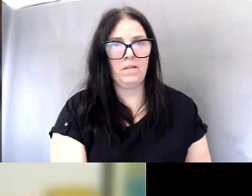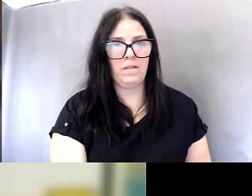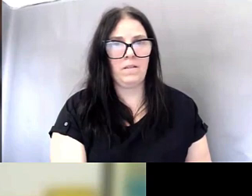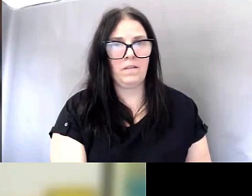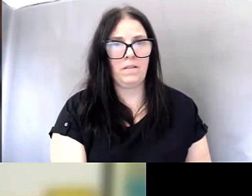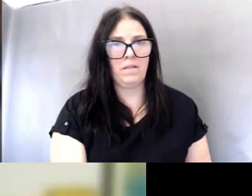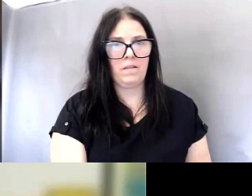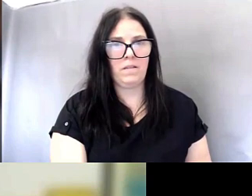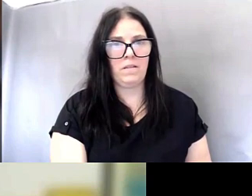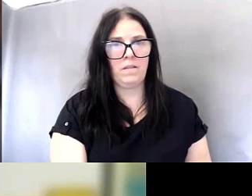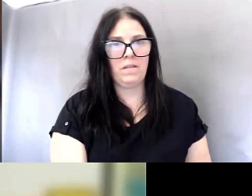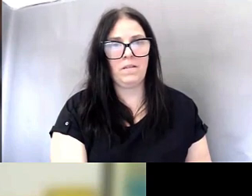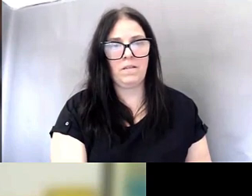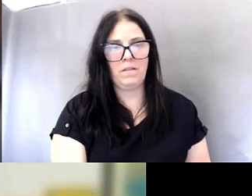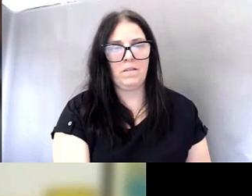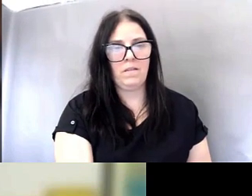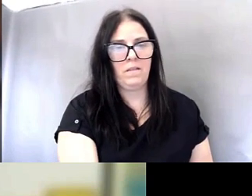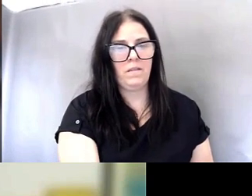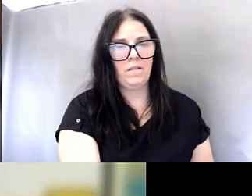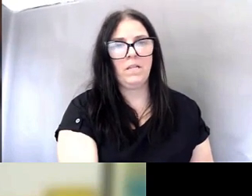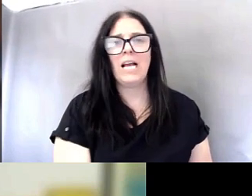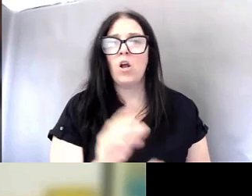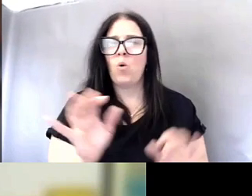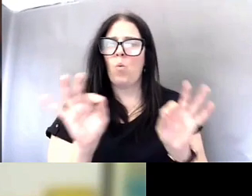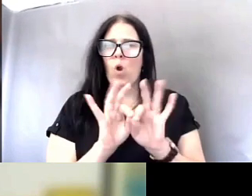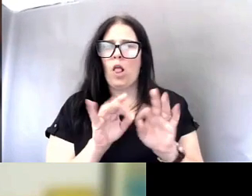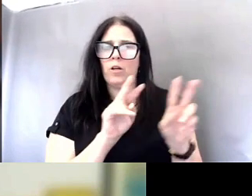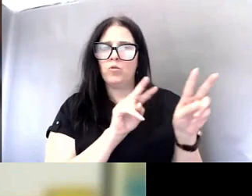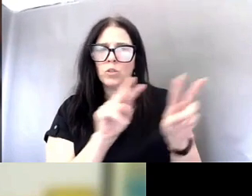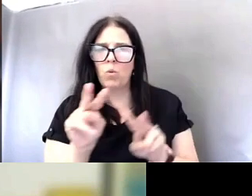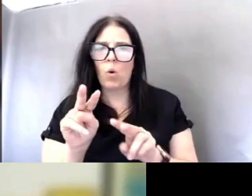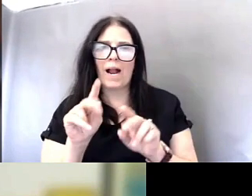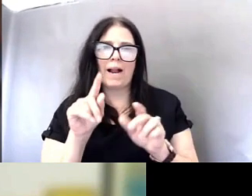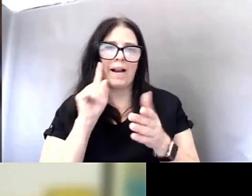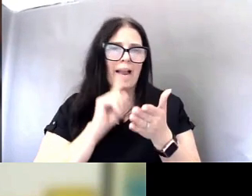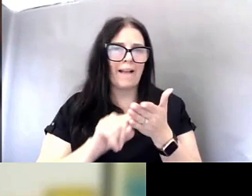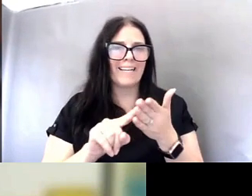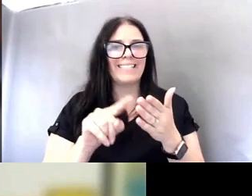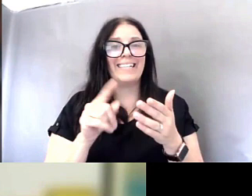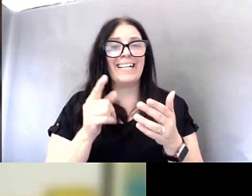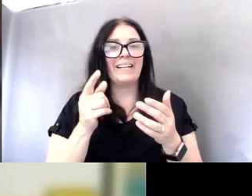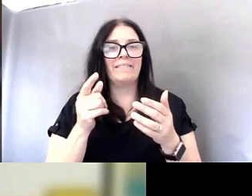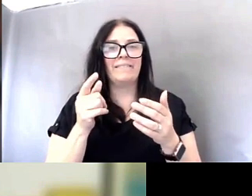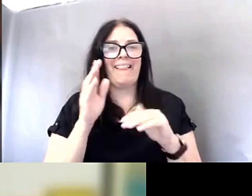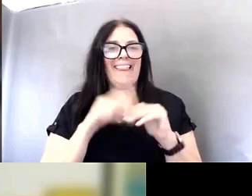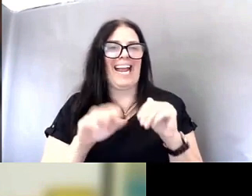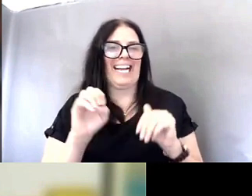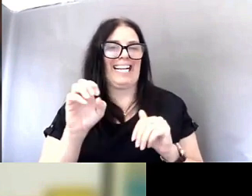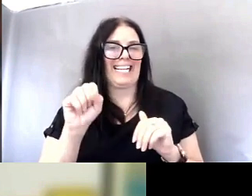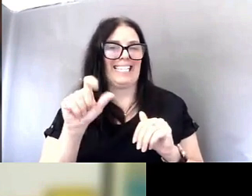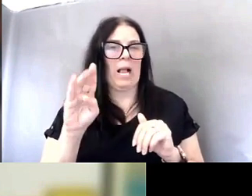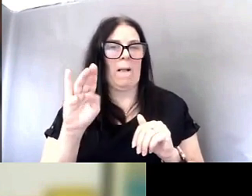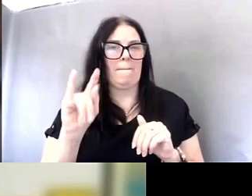Worth exploring and just taking a little more time to navigate it than ESL bits.